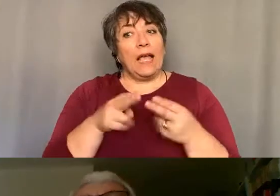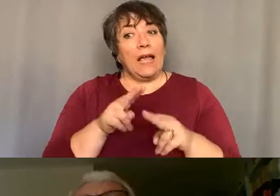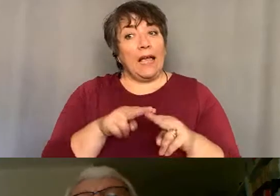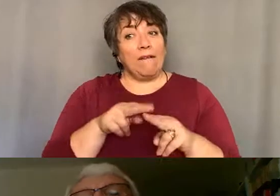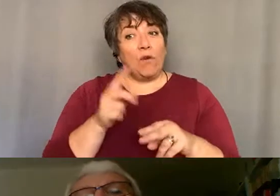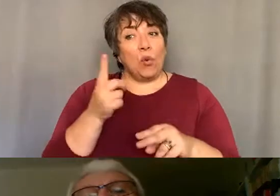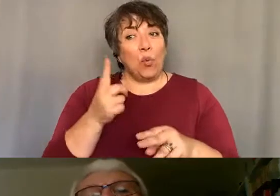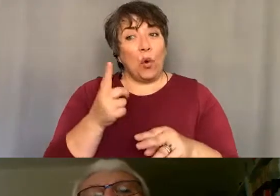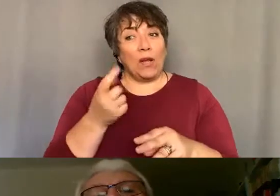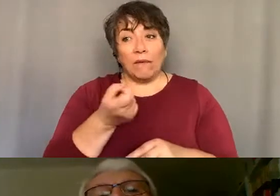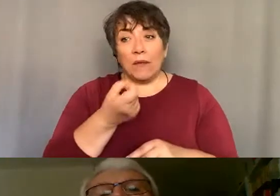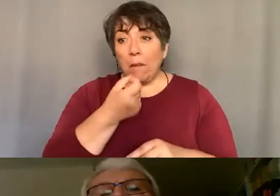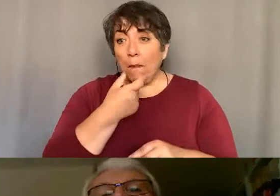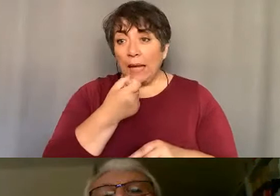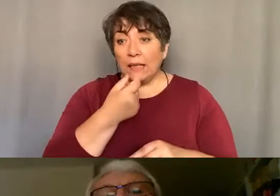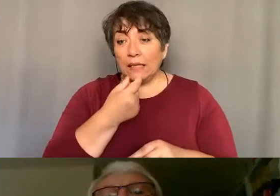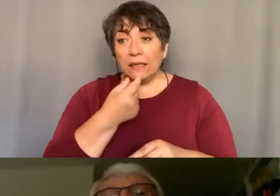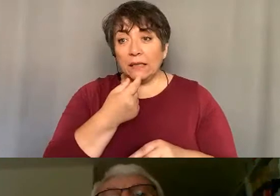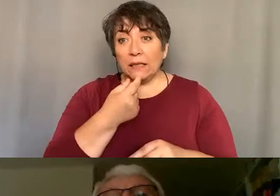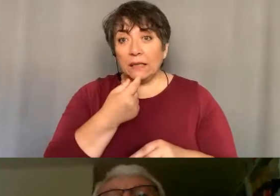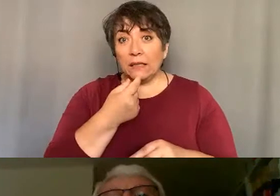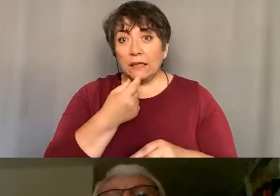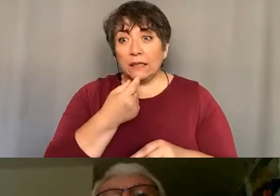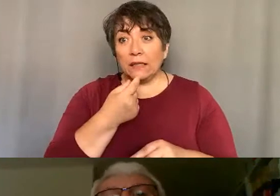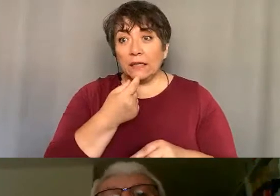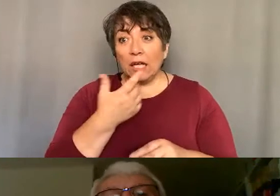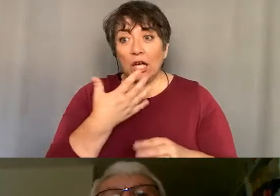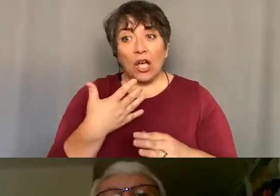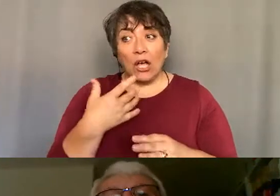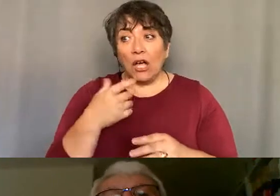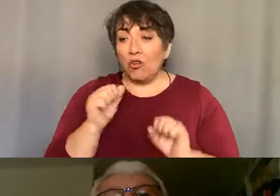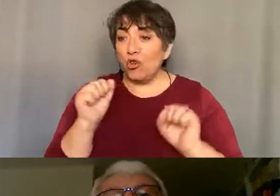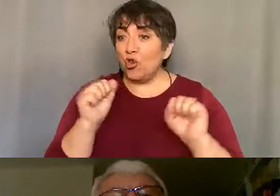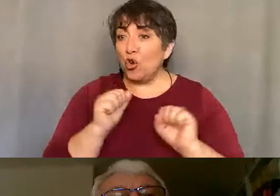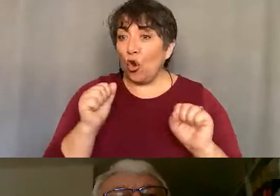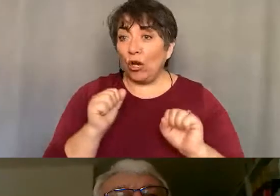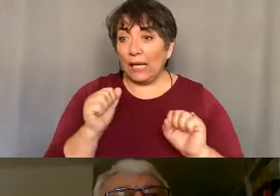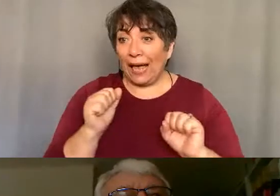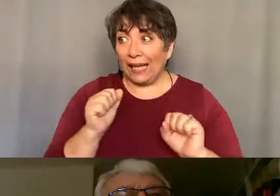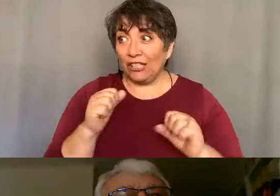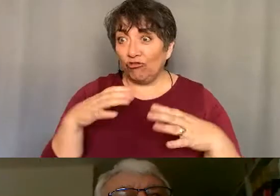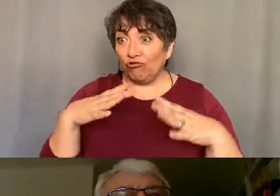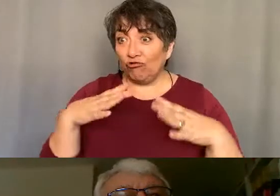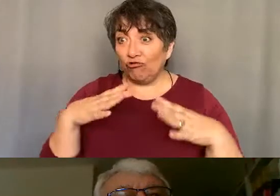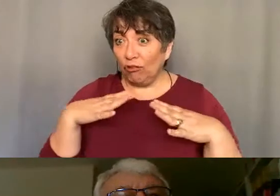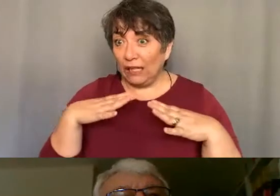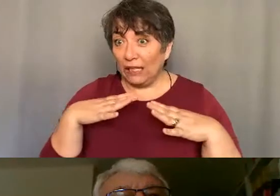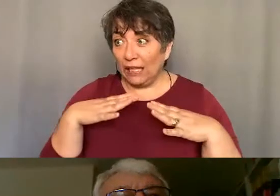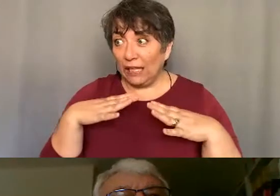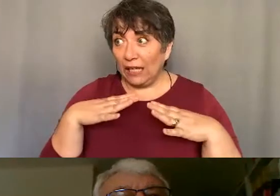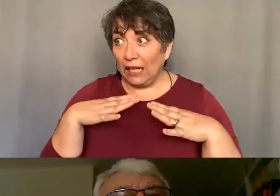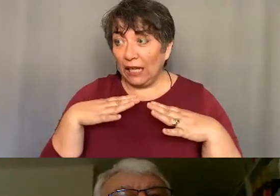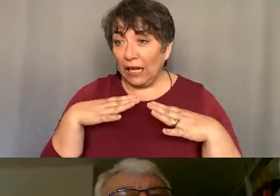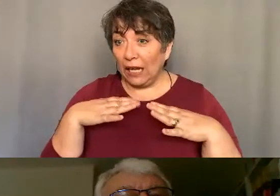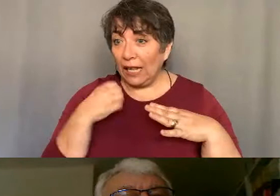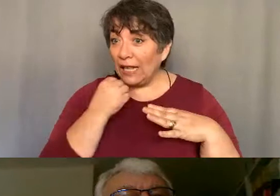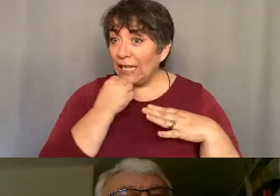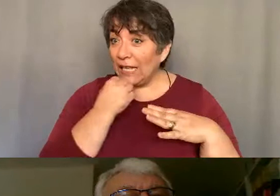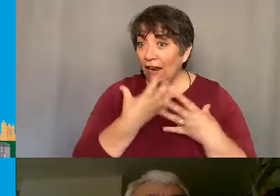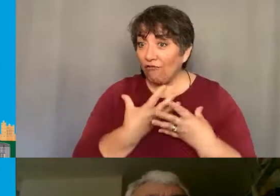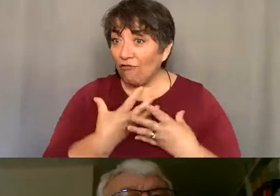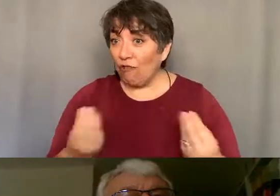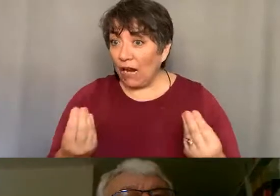has requested is not due, can this still be ordered if it's within a couple of days? Yes, thank